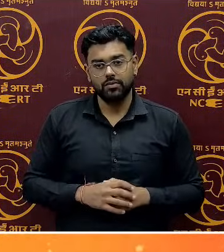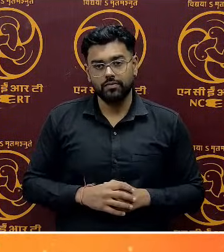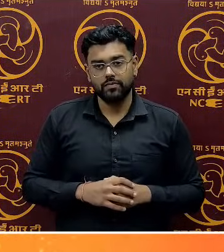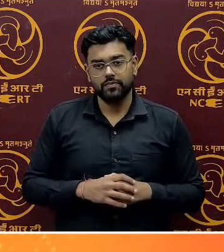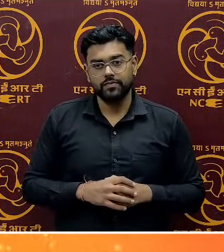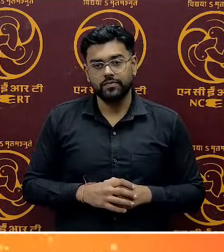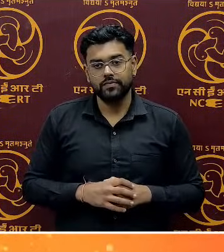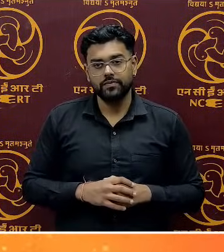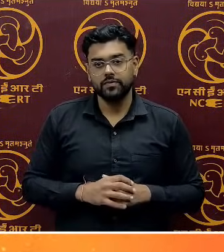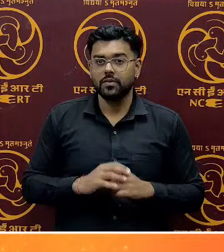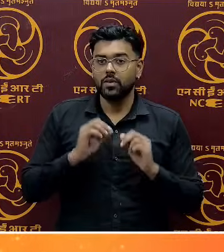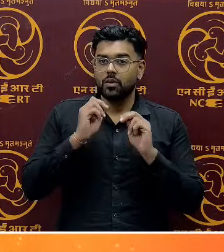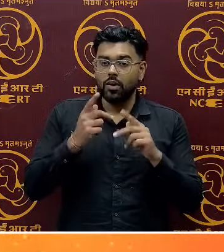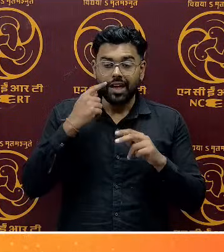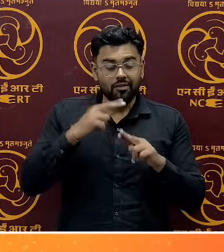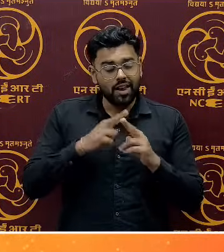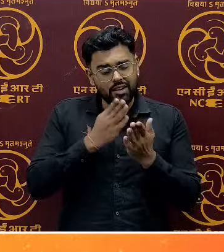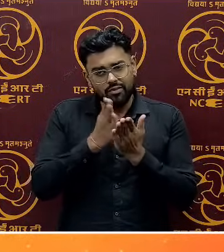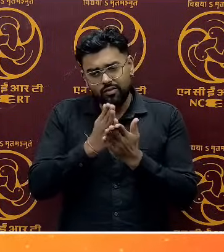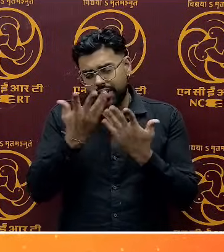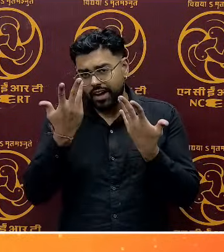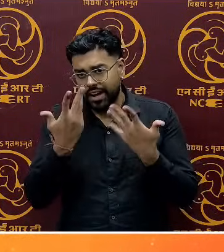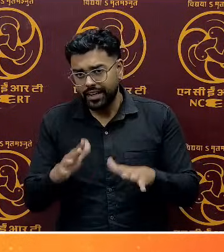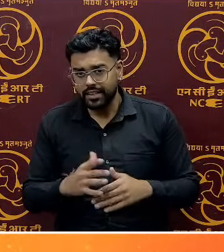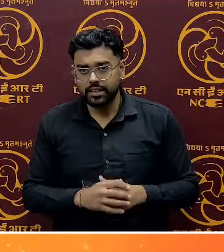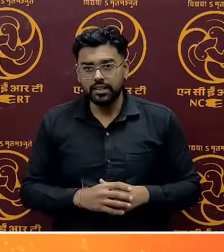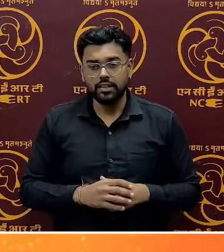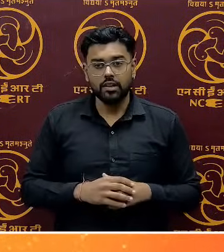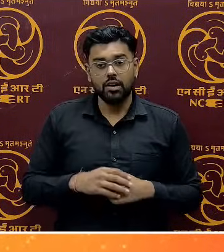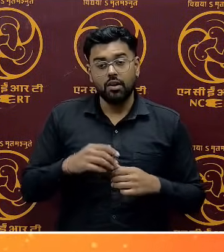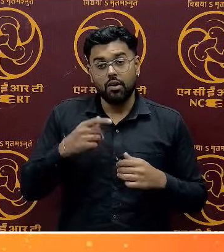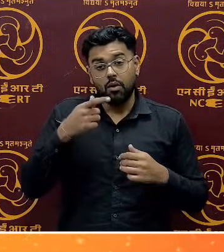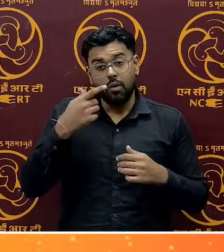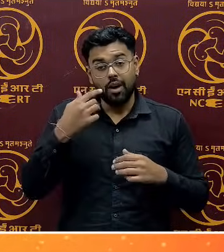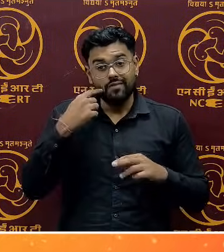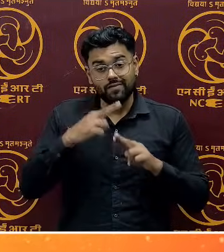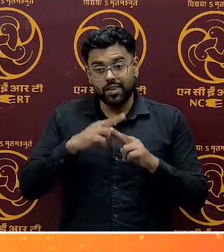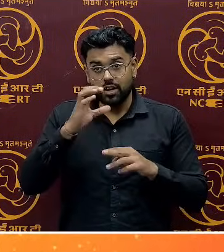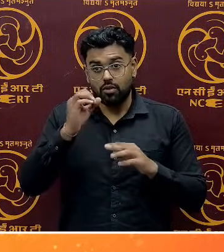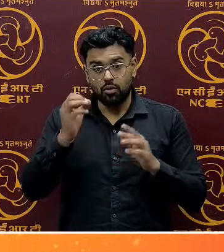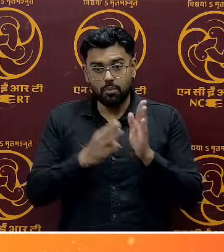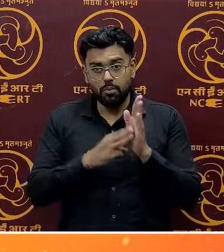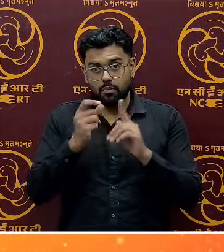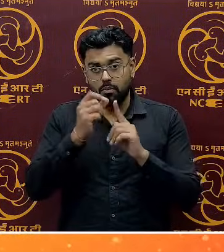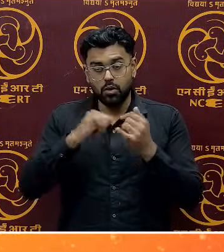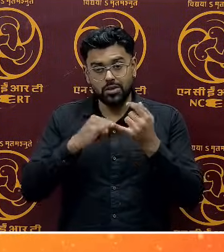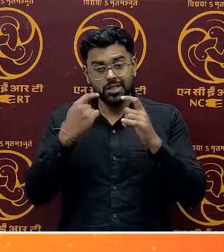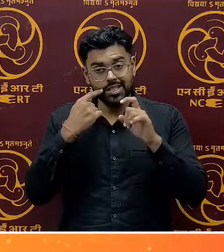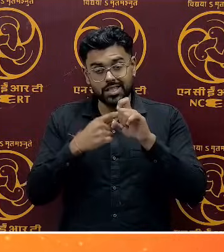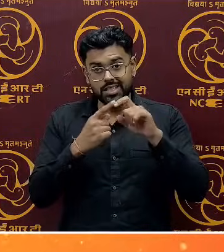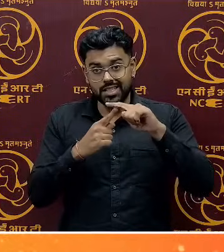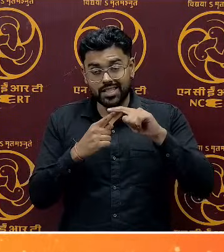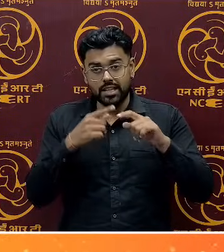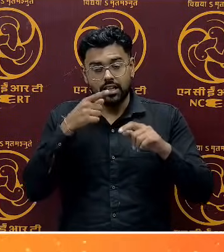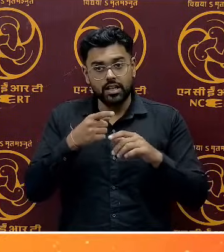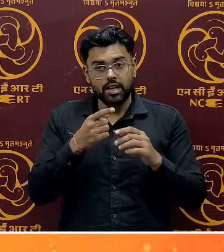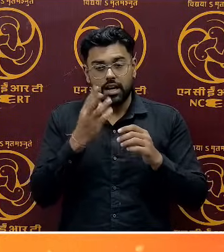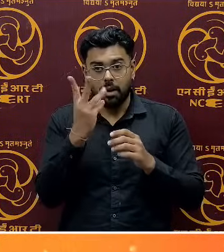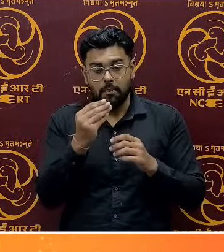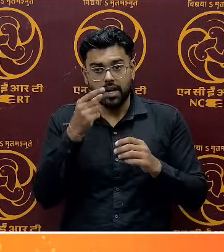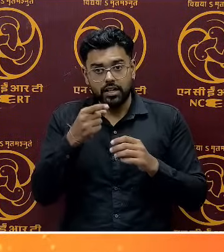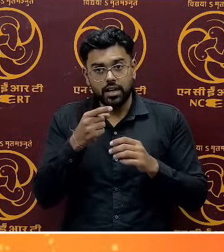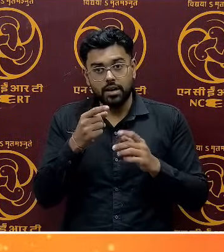3. So, whichever way we do, children, every composite number can be factorized as product